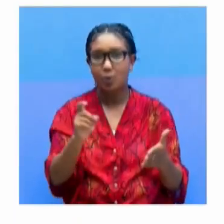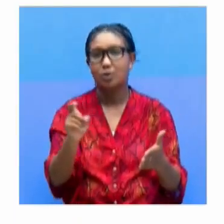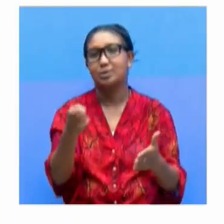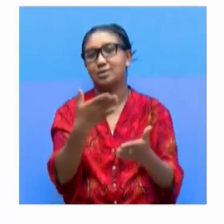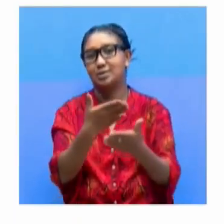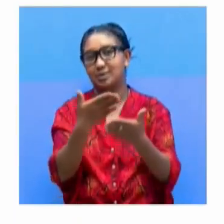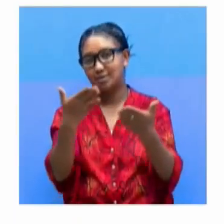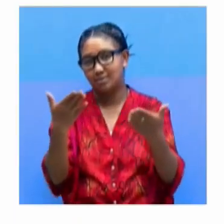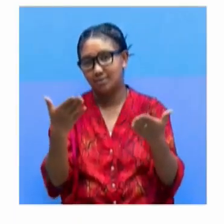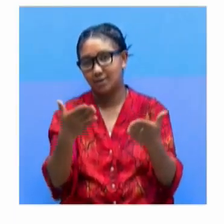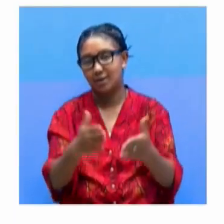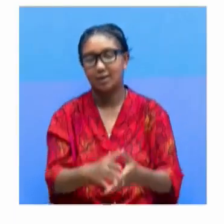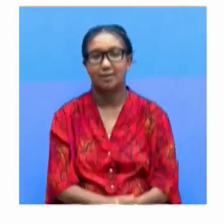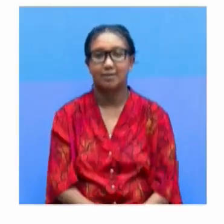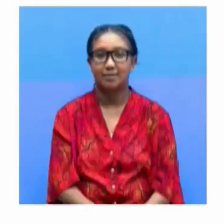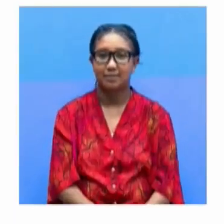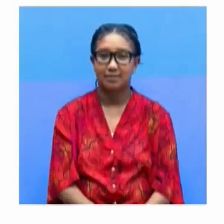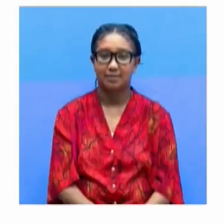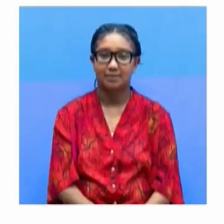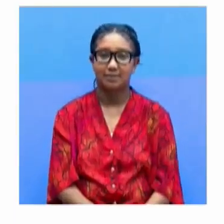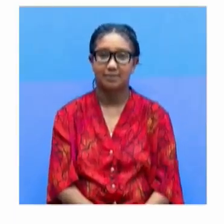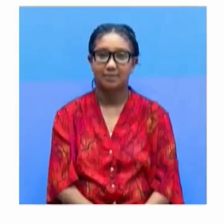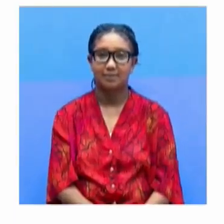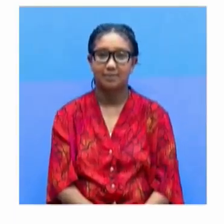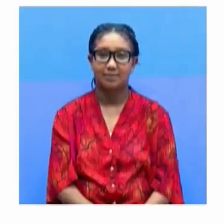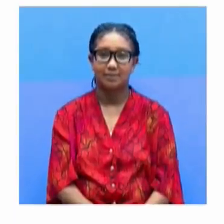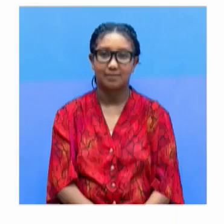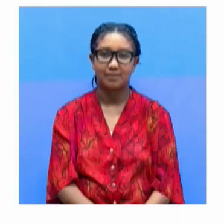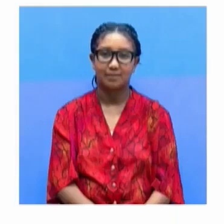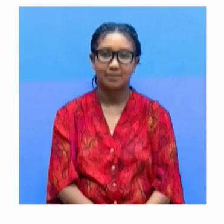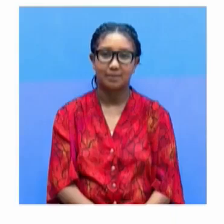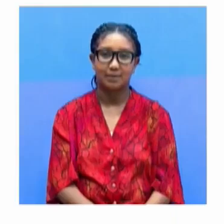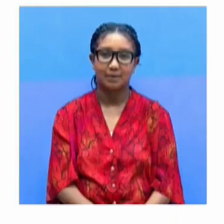or something, okay?